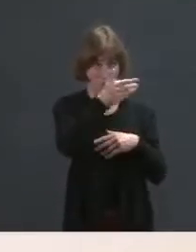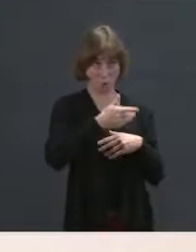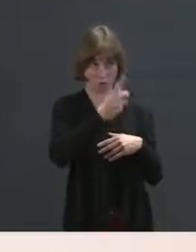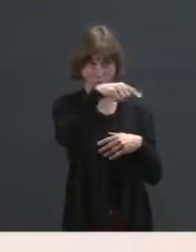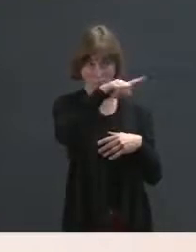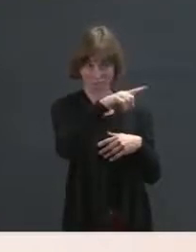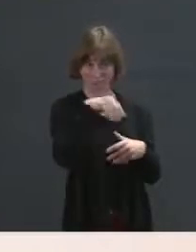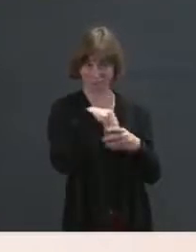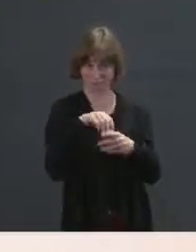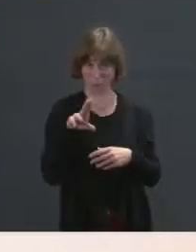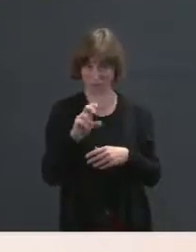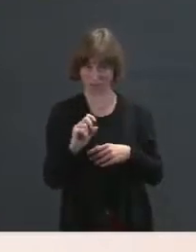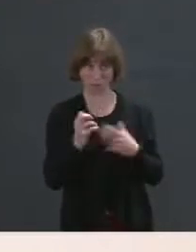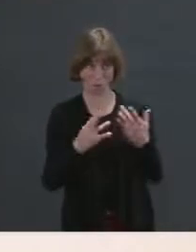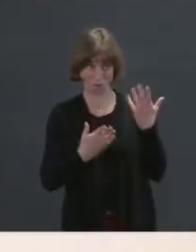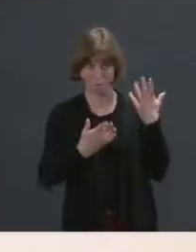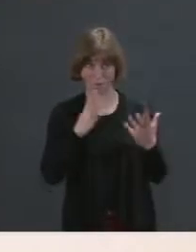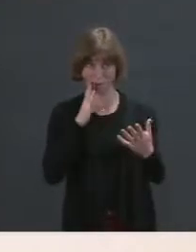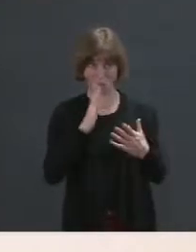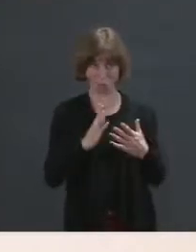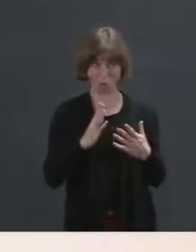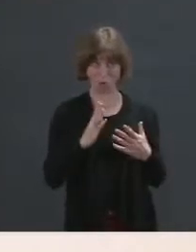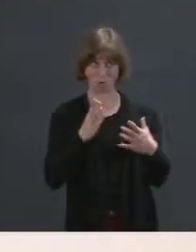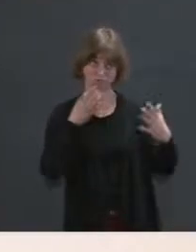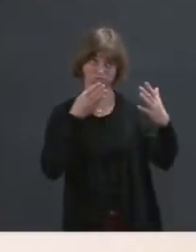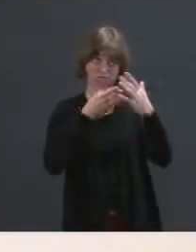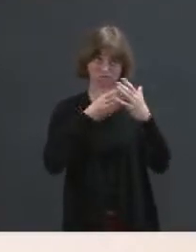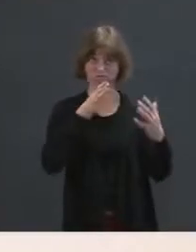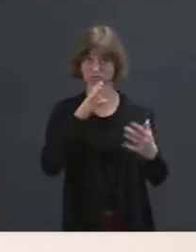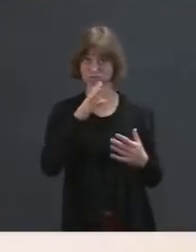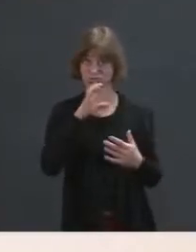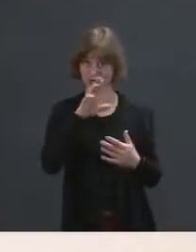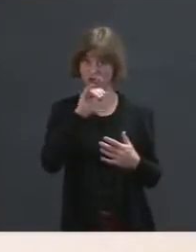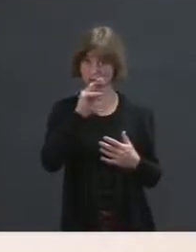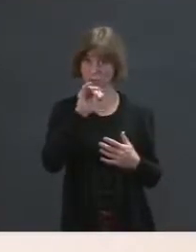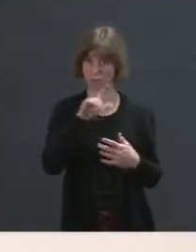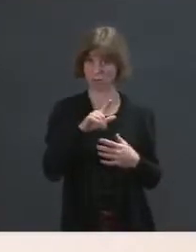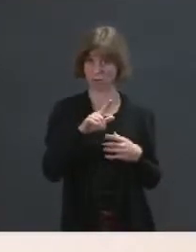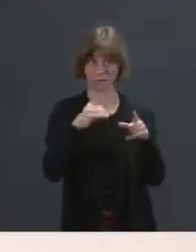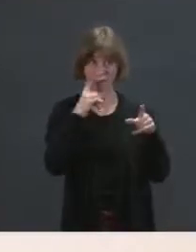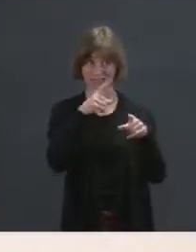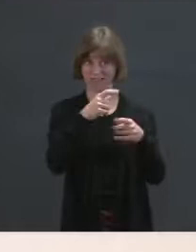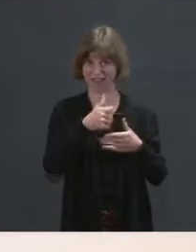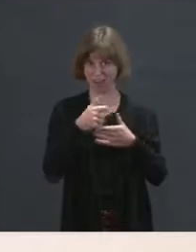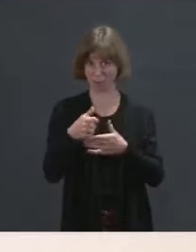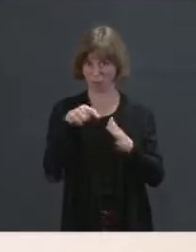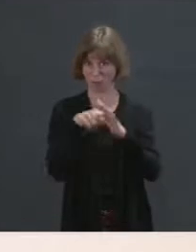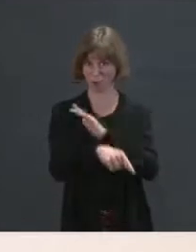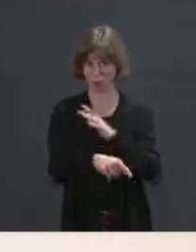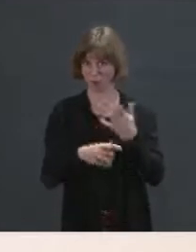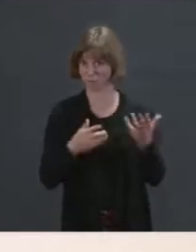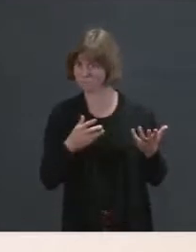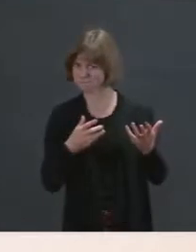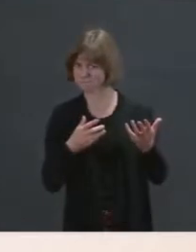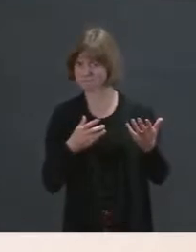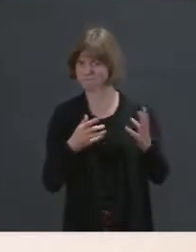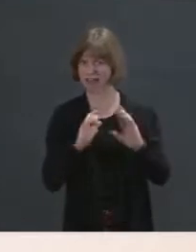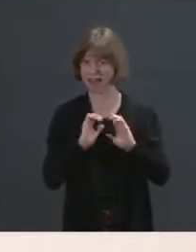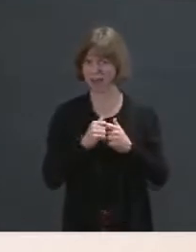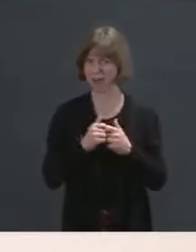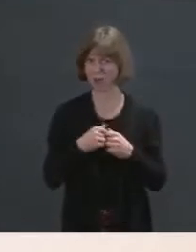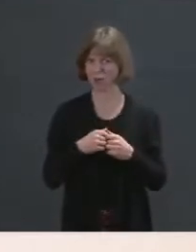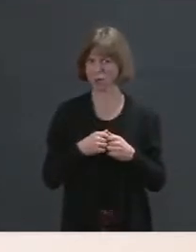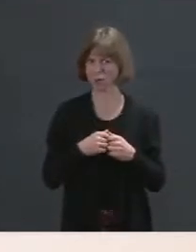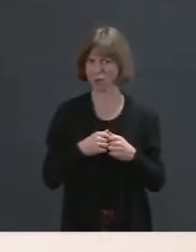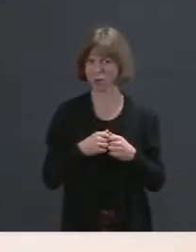criminal prosecution as accessories to a murder and thus not want to enter the United States? I certainly understand the